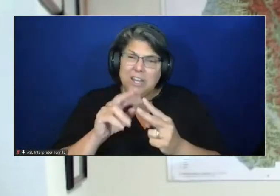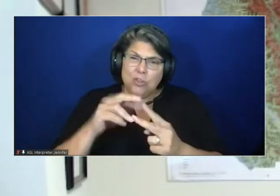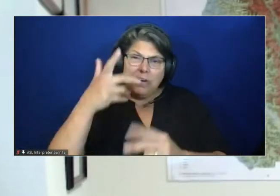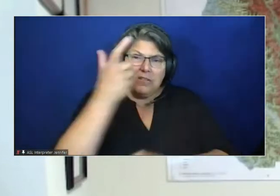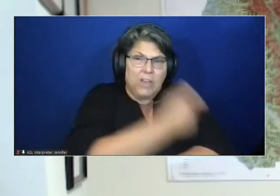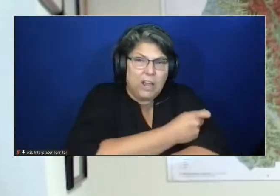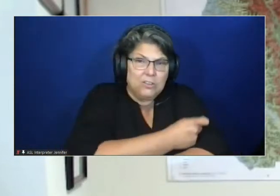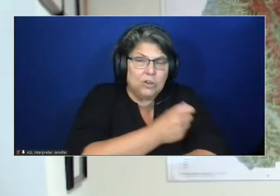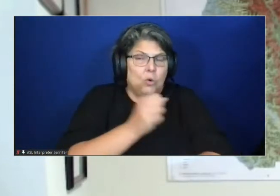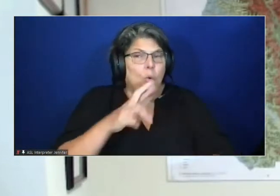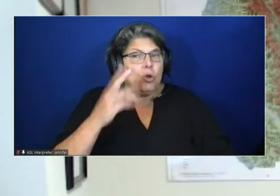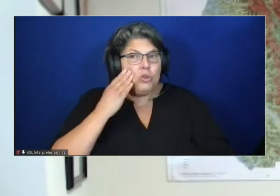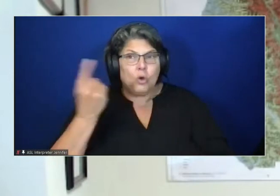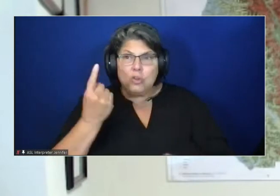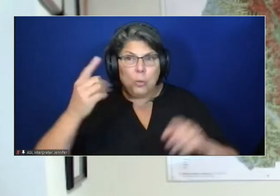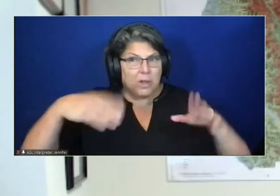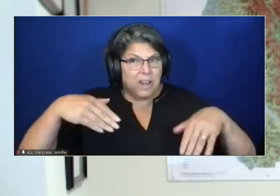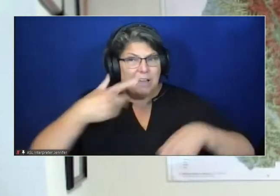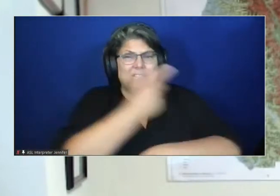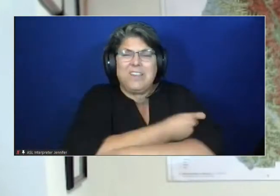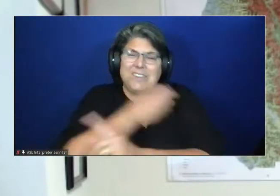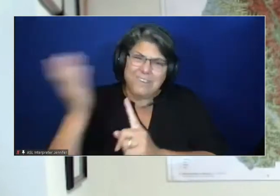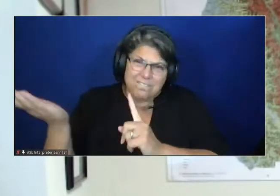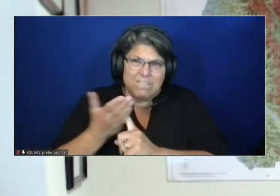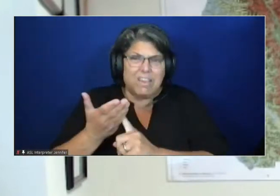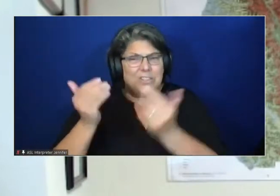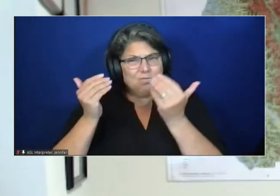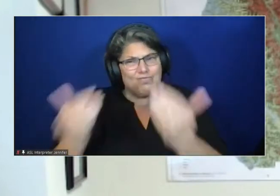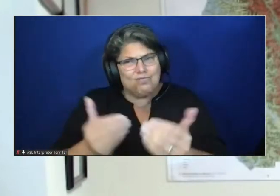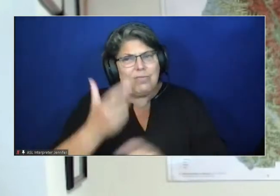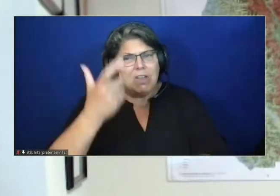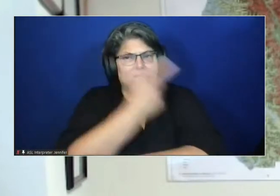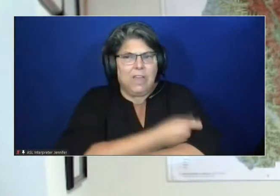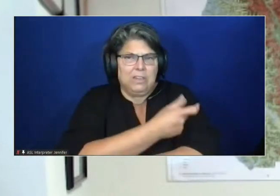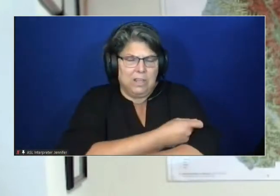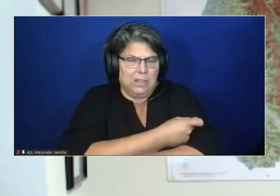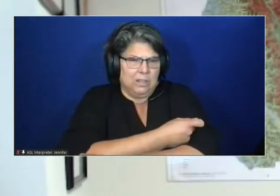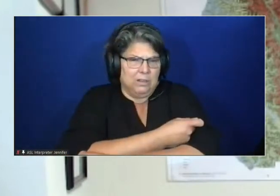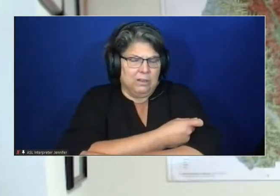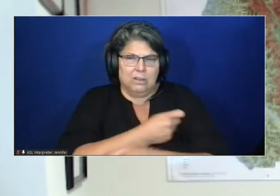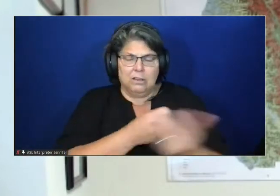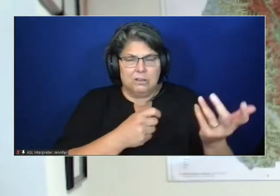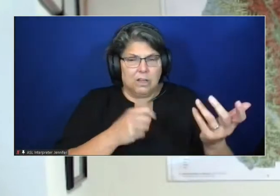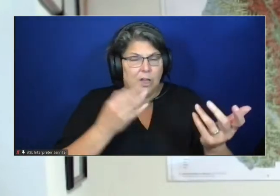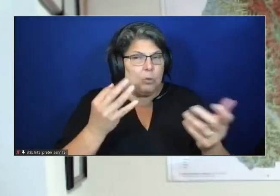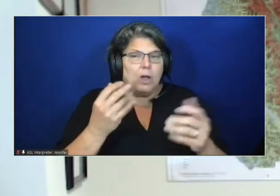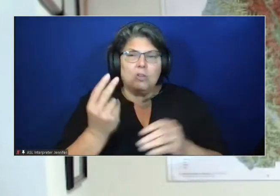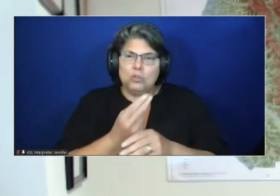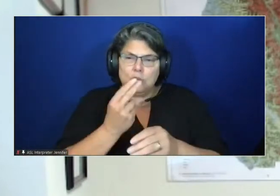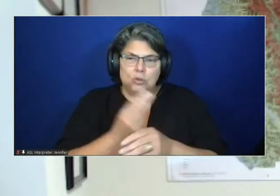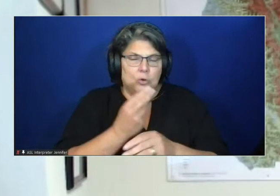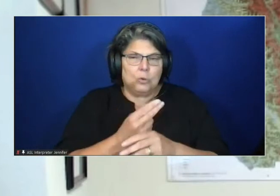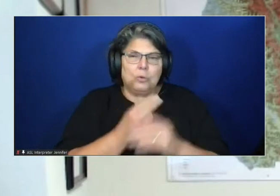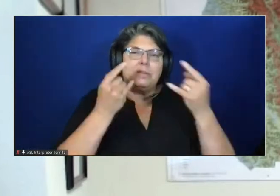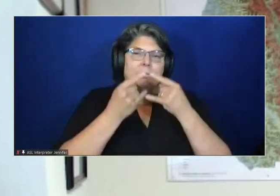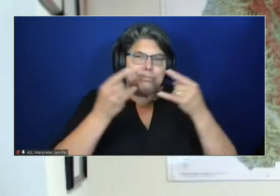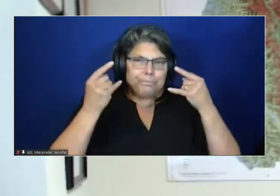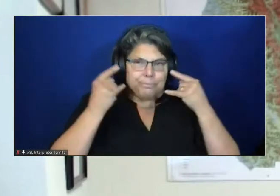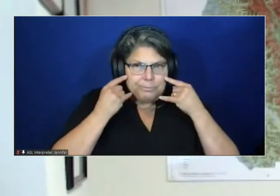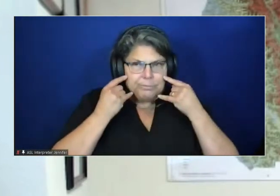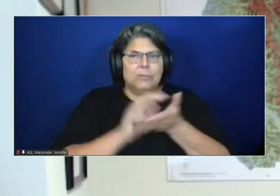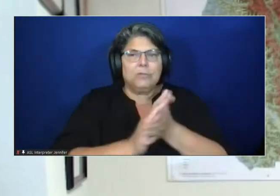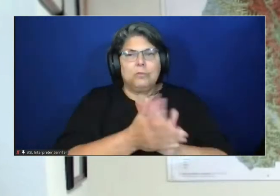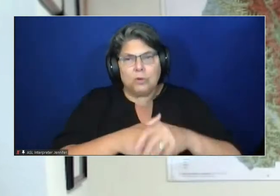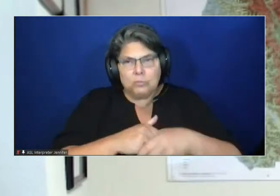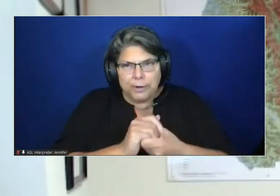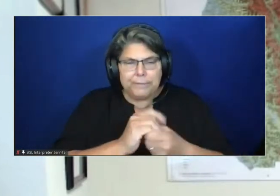know someone who's not, convince them to get vaccinated, and otherwise use the non-pharmacologic interventions,